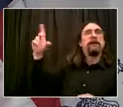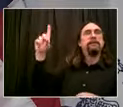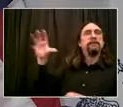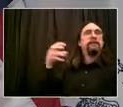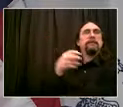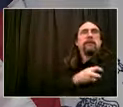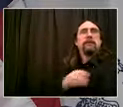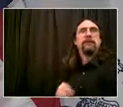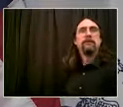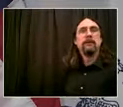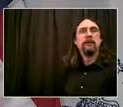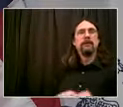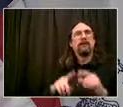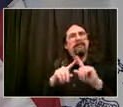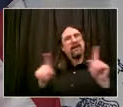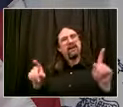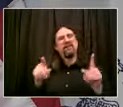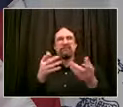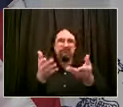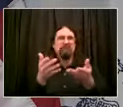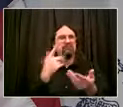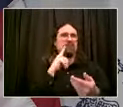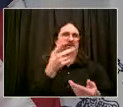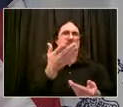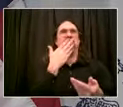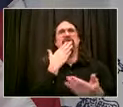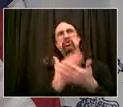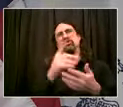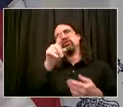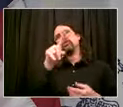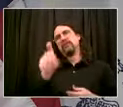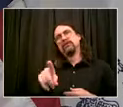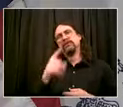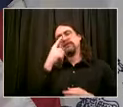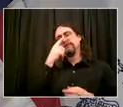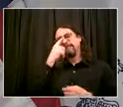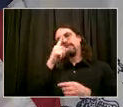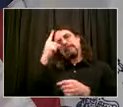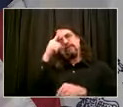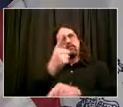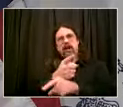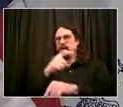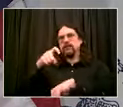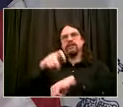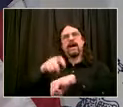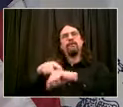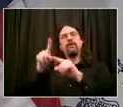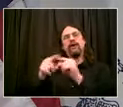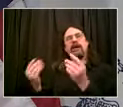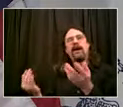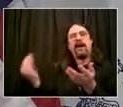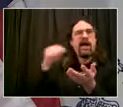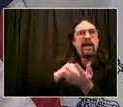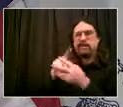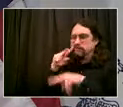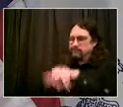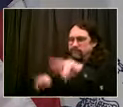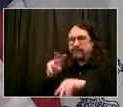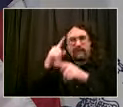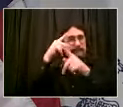doing things that way or do something differently, and I appreciate the question. Okay, everyone, as we conclude today, I want to tell